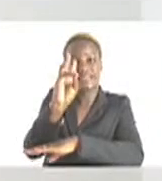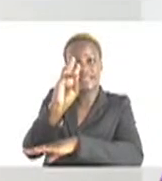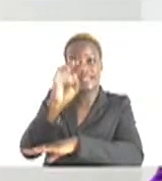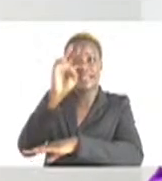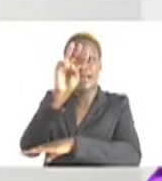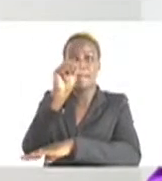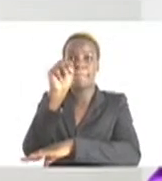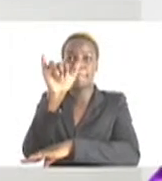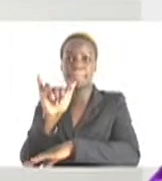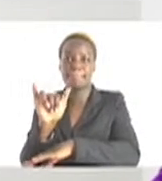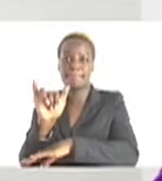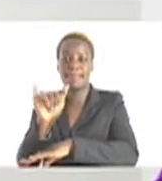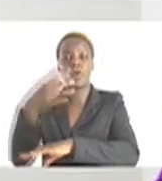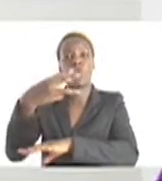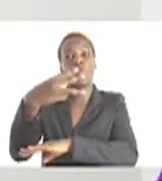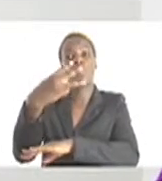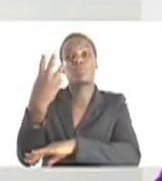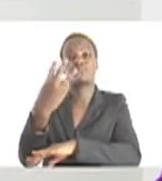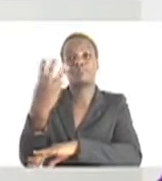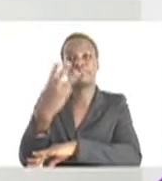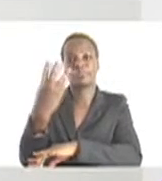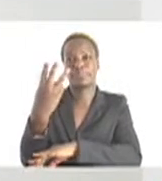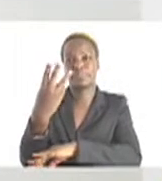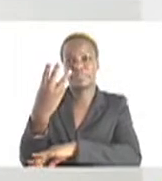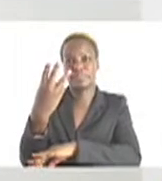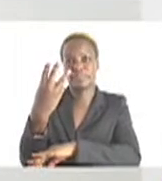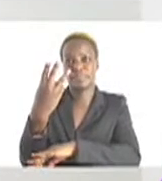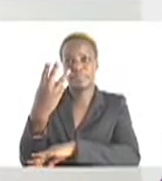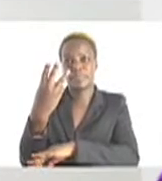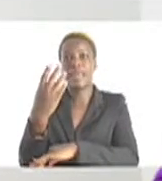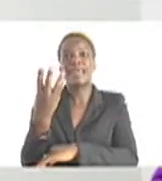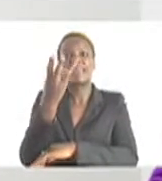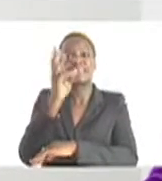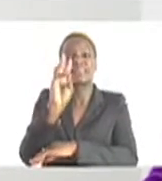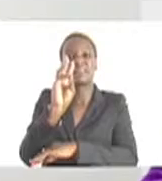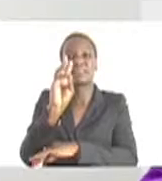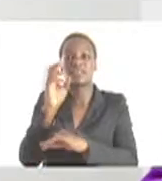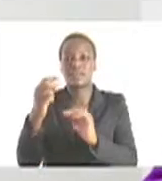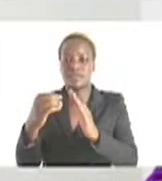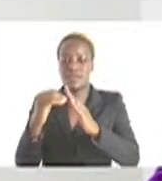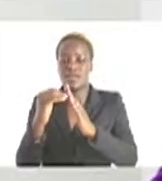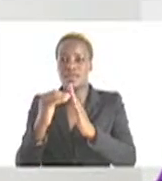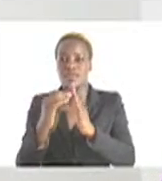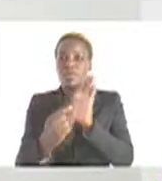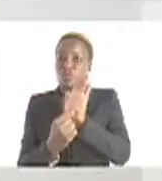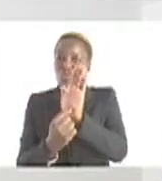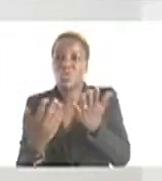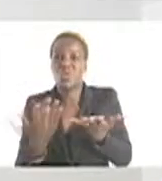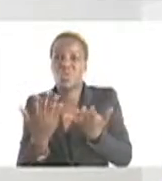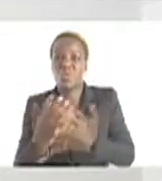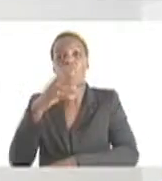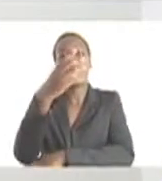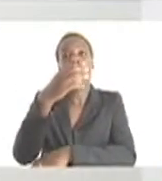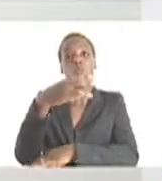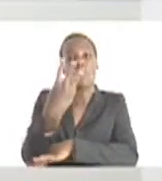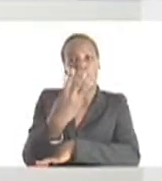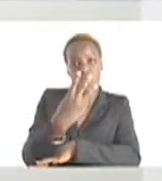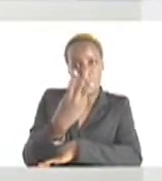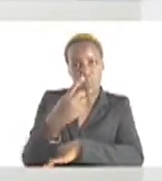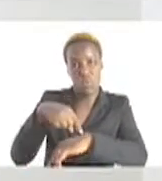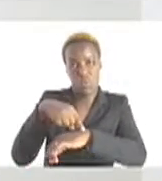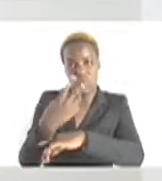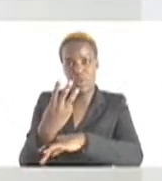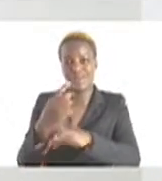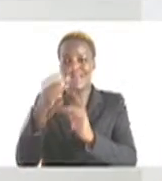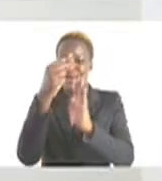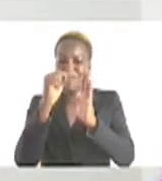May, it will be on Wednesday because the 6th is under the Wednesday date, and all the numbers in